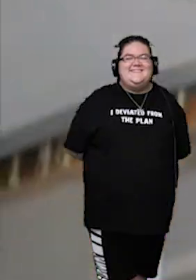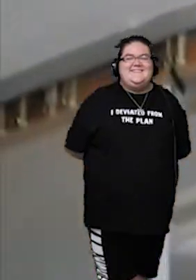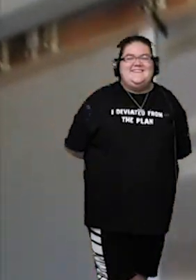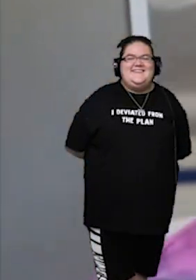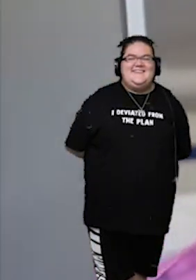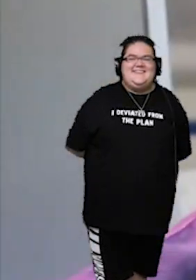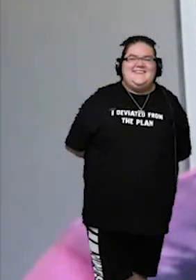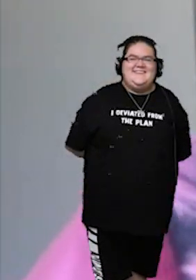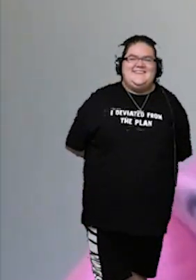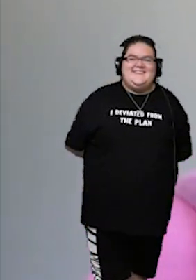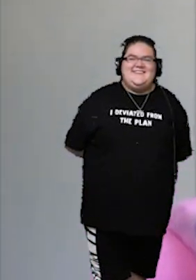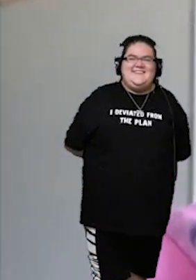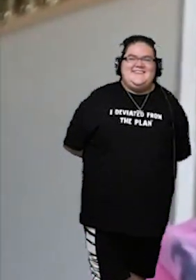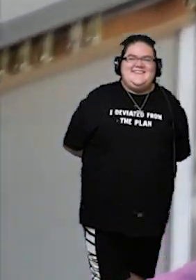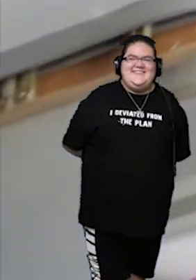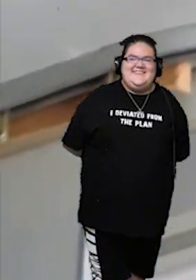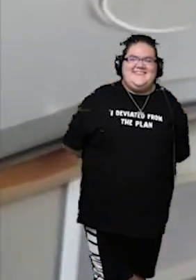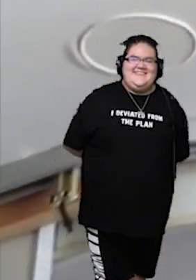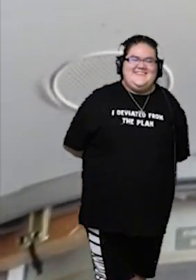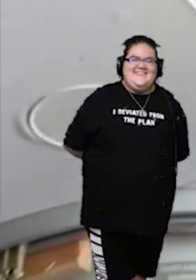Yeah. Is that your hiding spot?